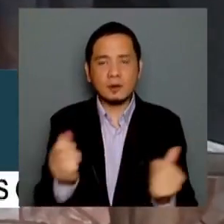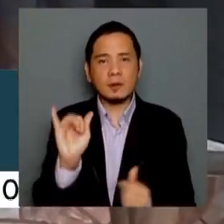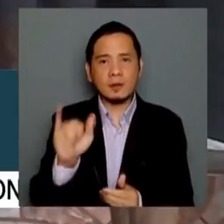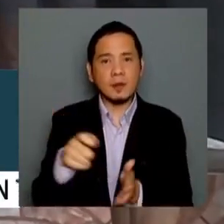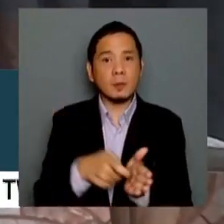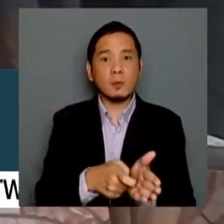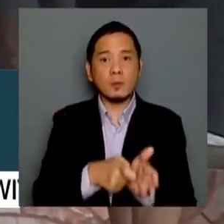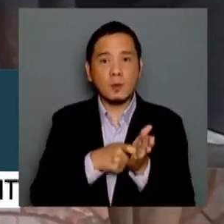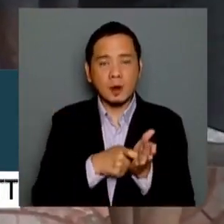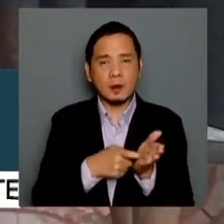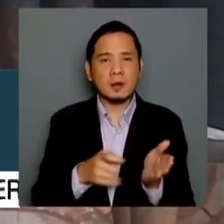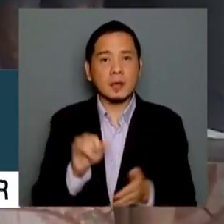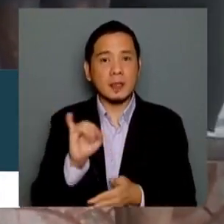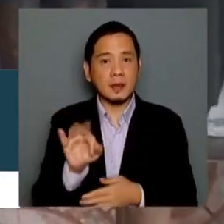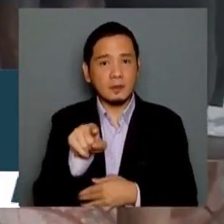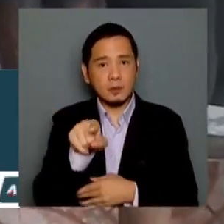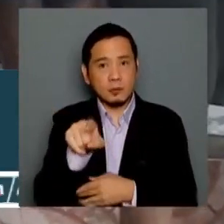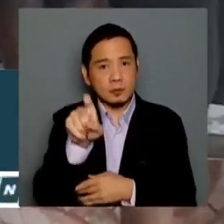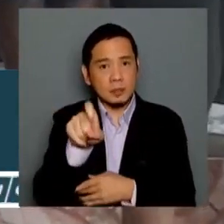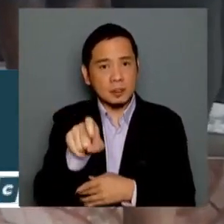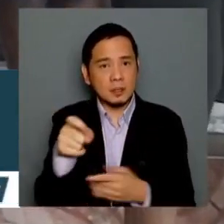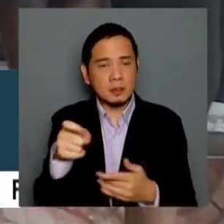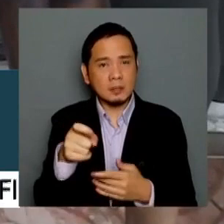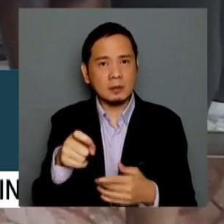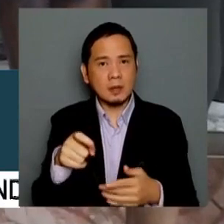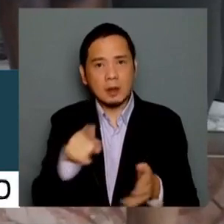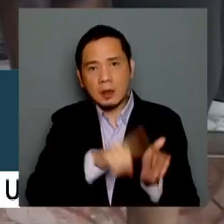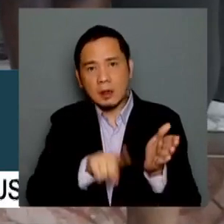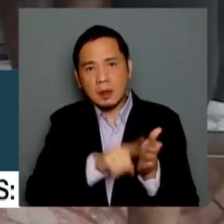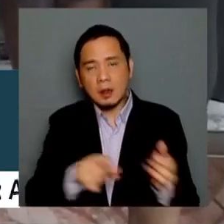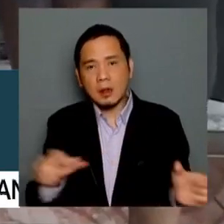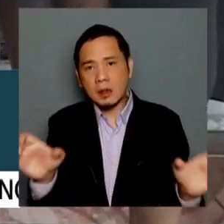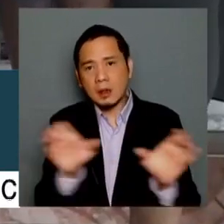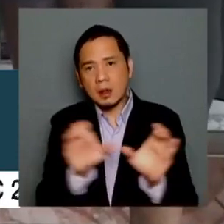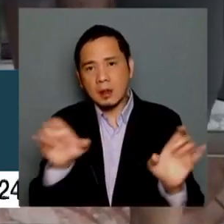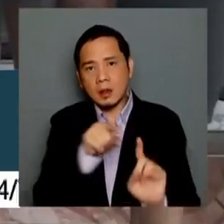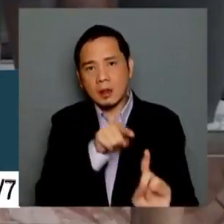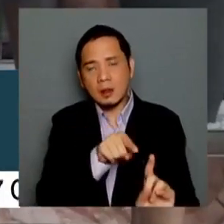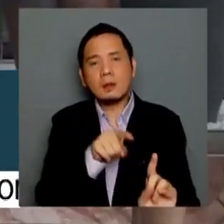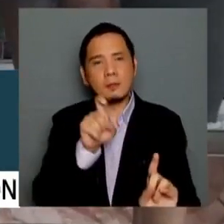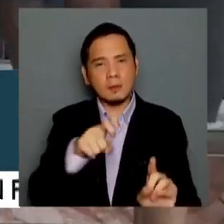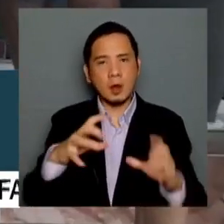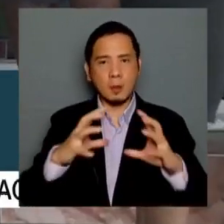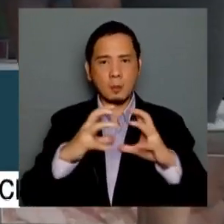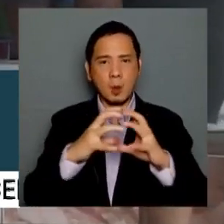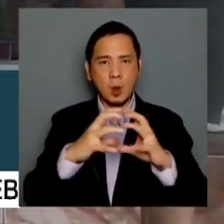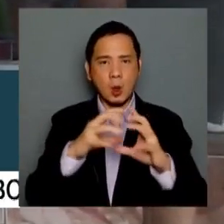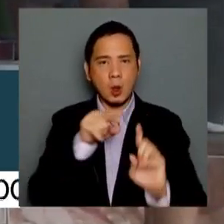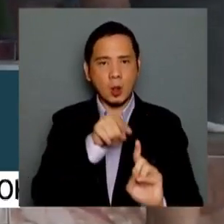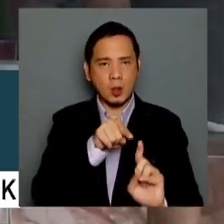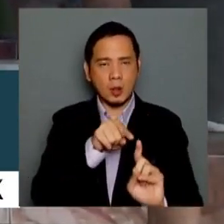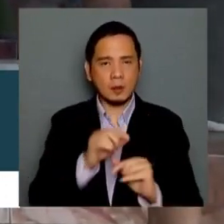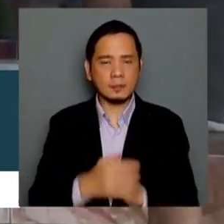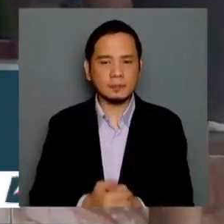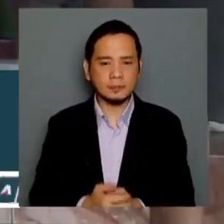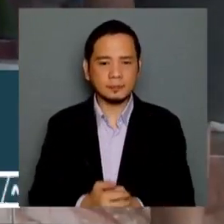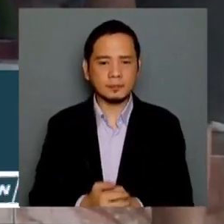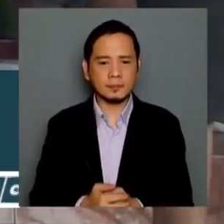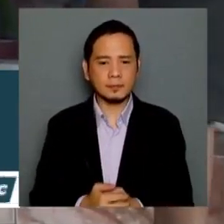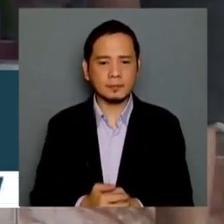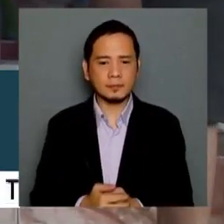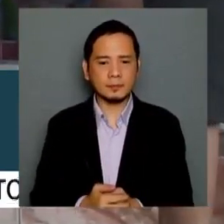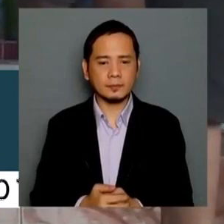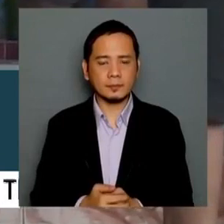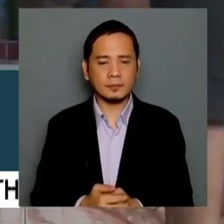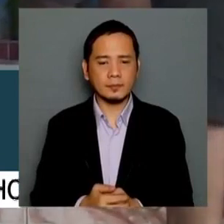order to get a fire safety inspection certificate. This fire extinguisher ball says that as long